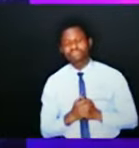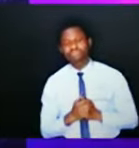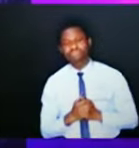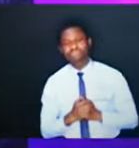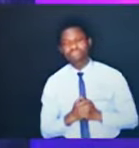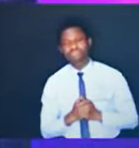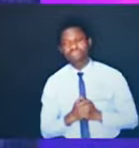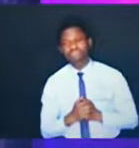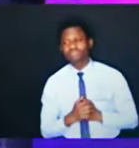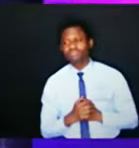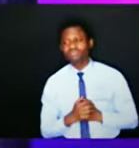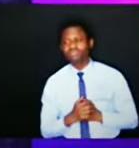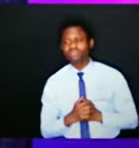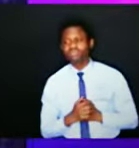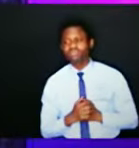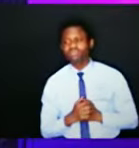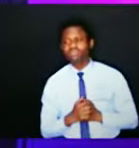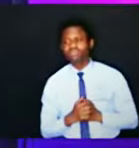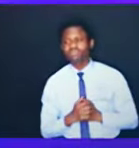Any